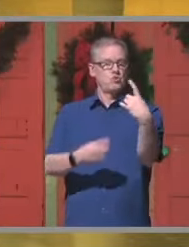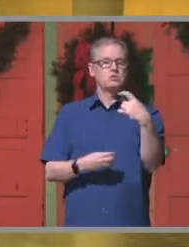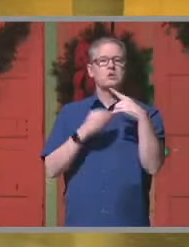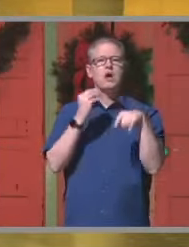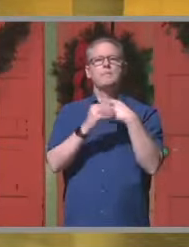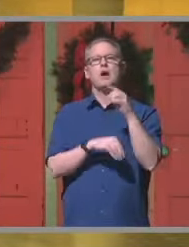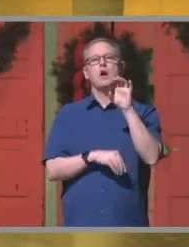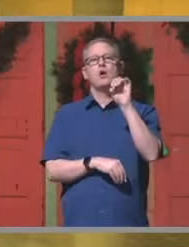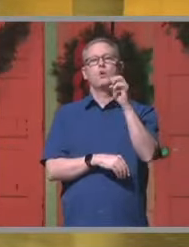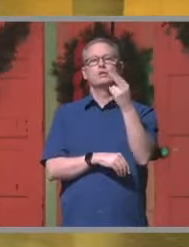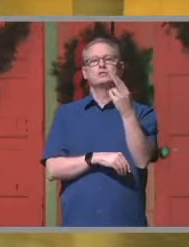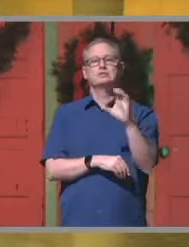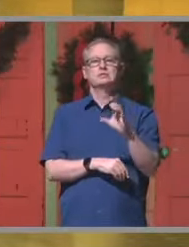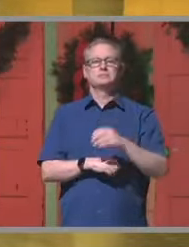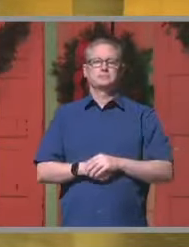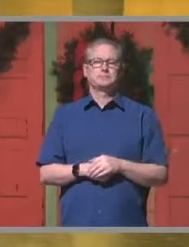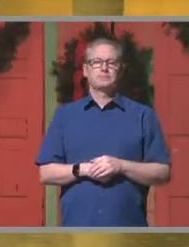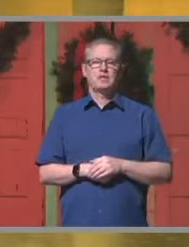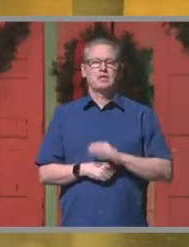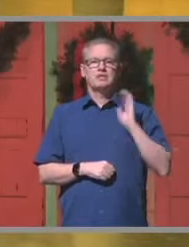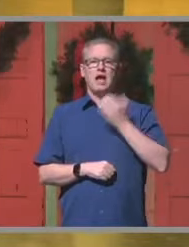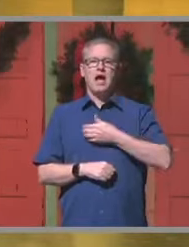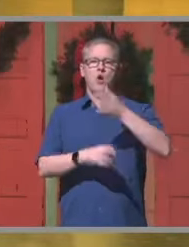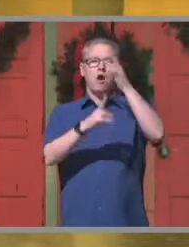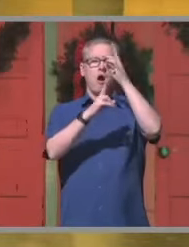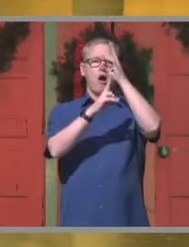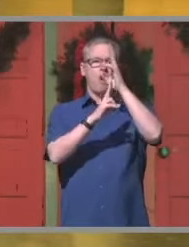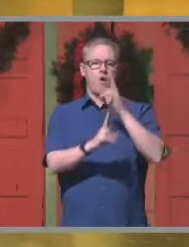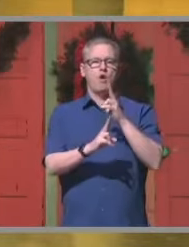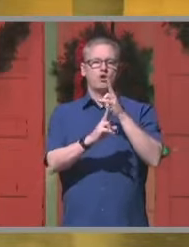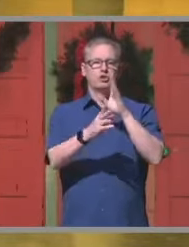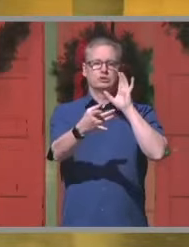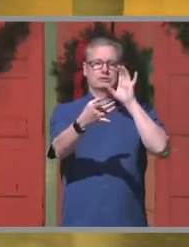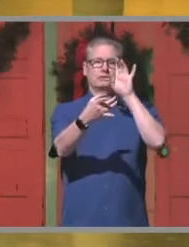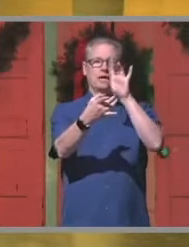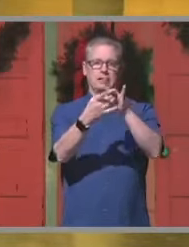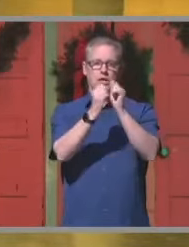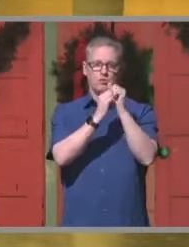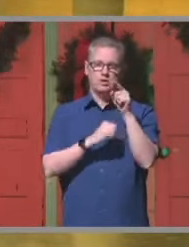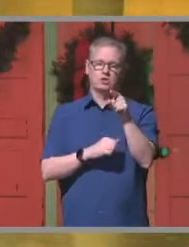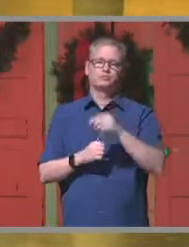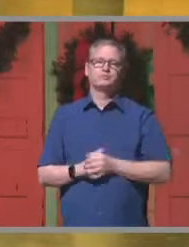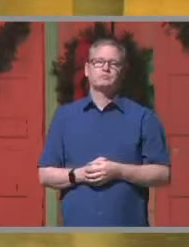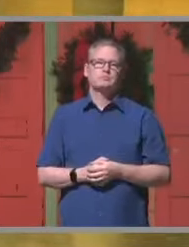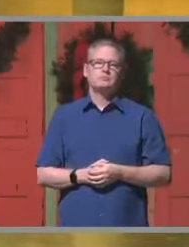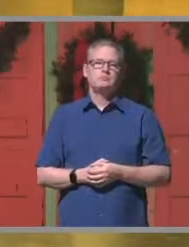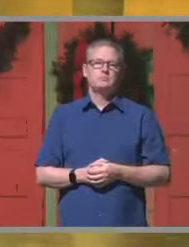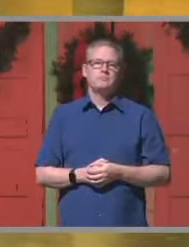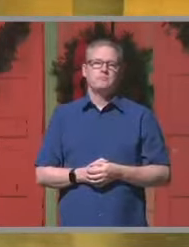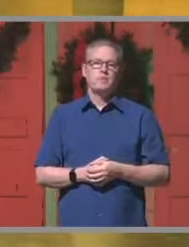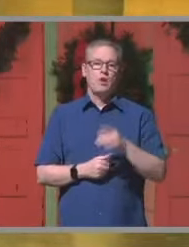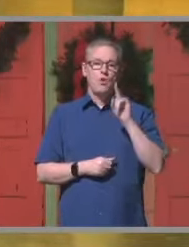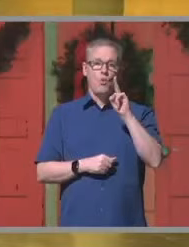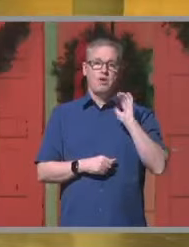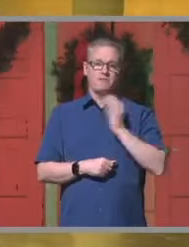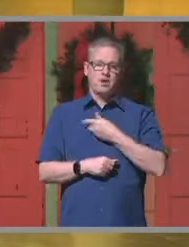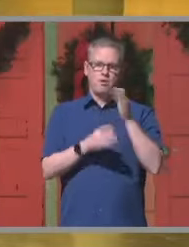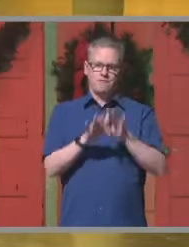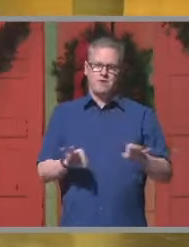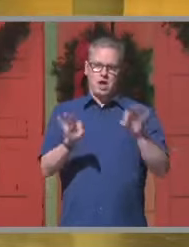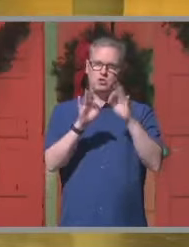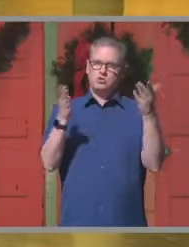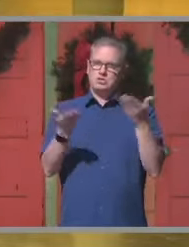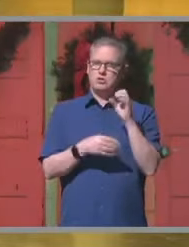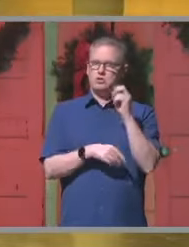to OHC. It would be our honor to connect with you. Well, one of our values here at Oak